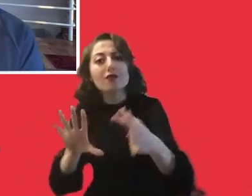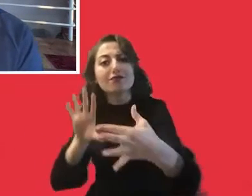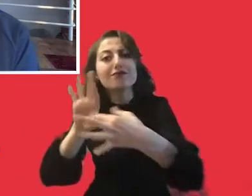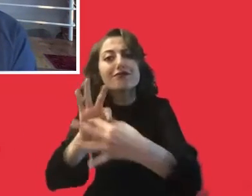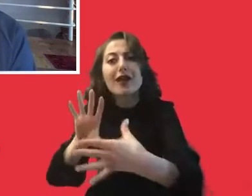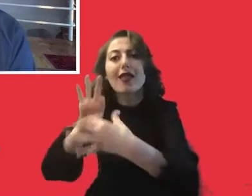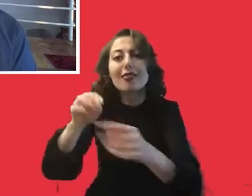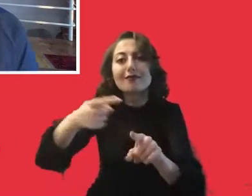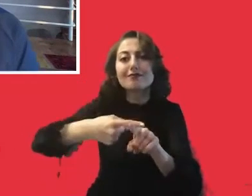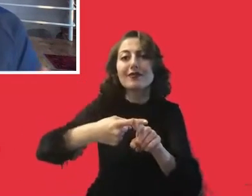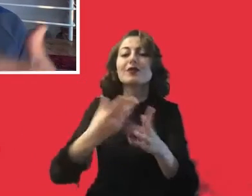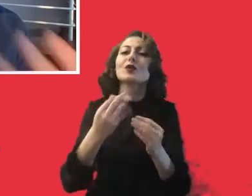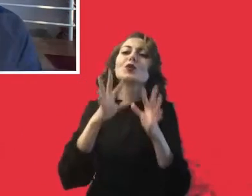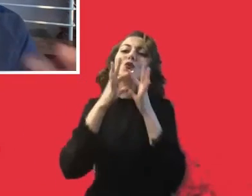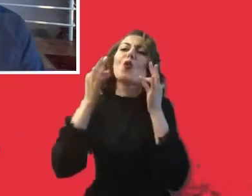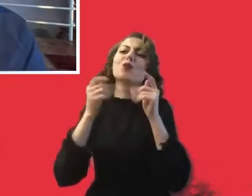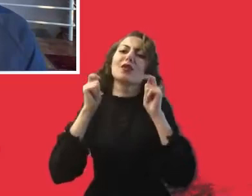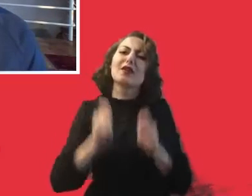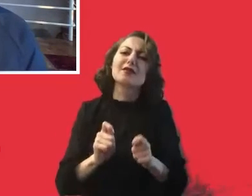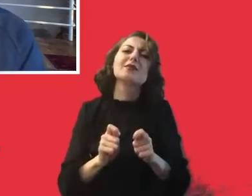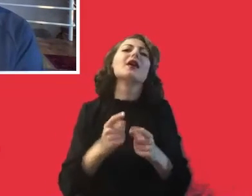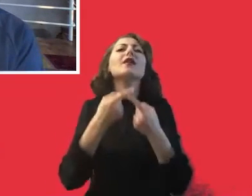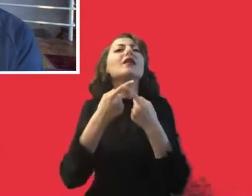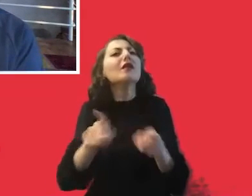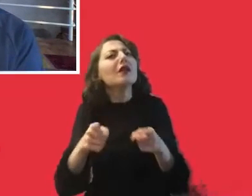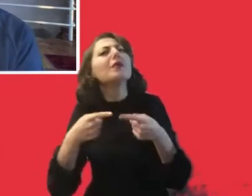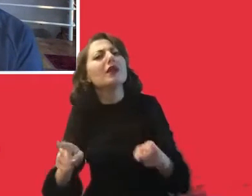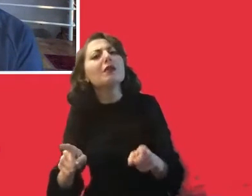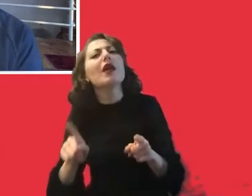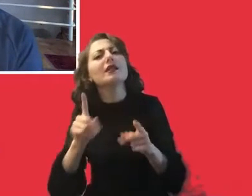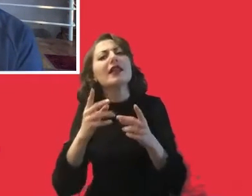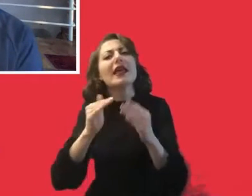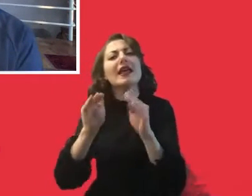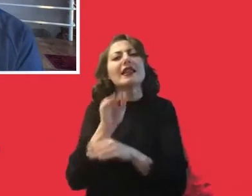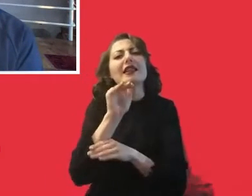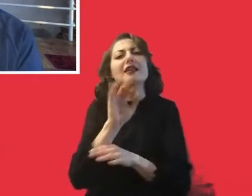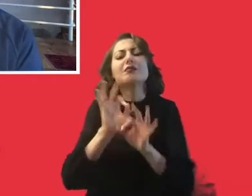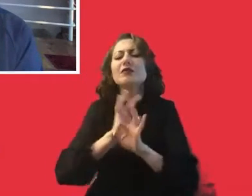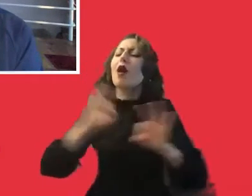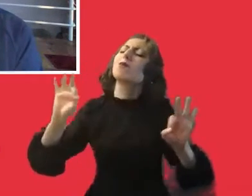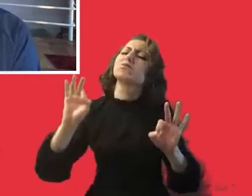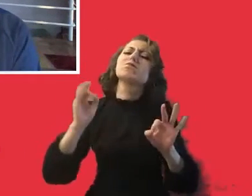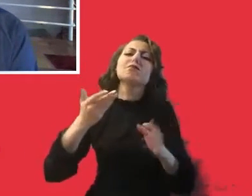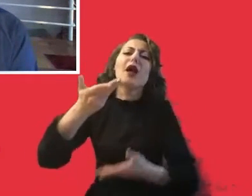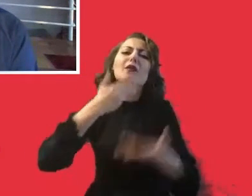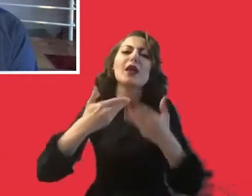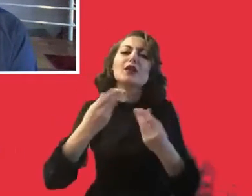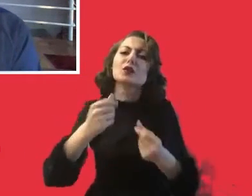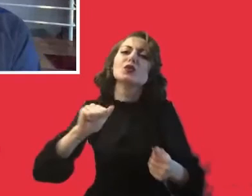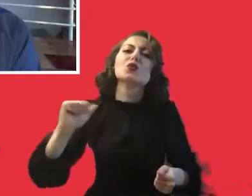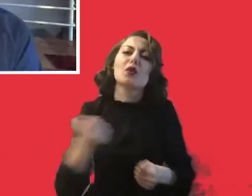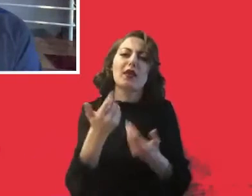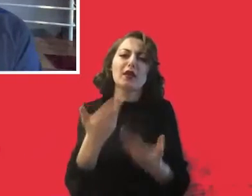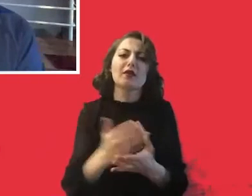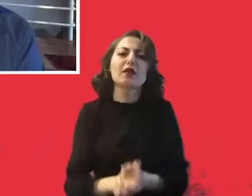many colleagues that I had been through in those kind of years. And it's all about a story of sustainability. So this